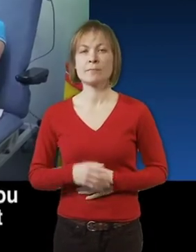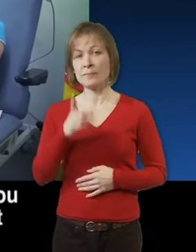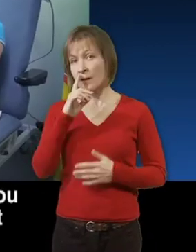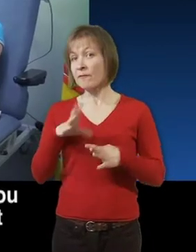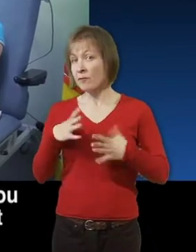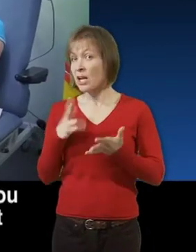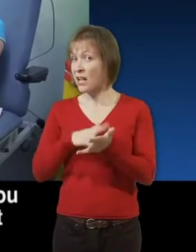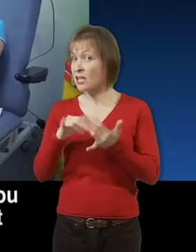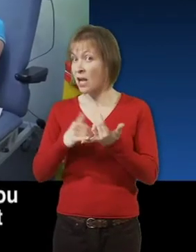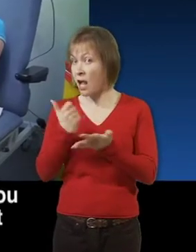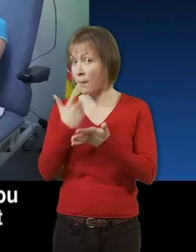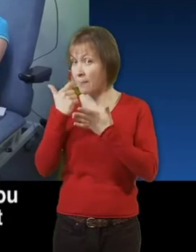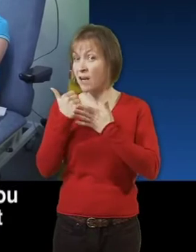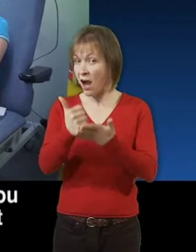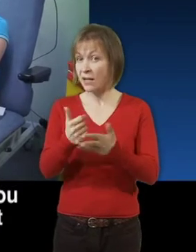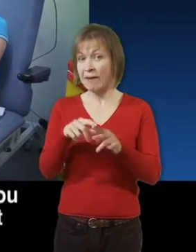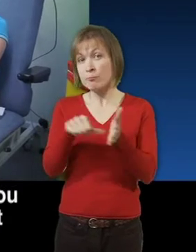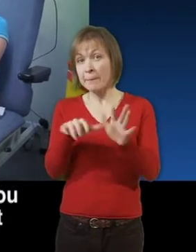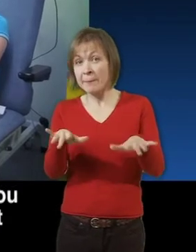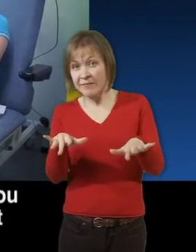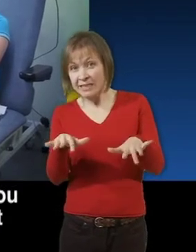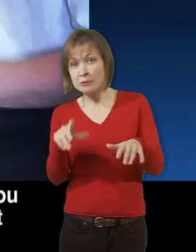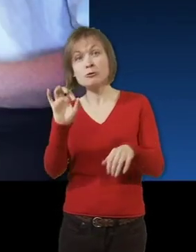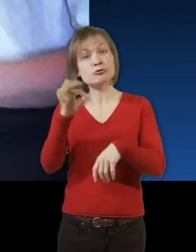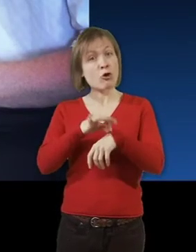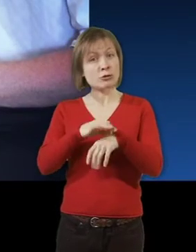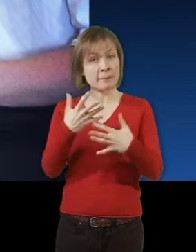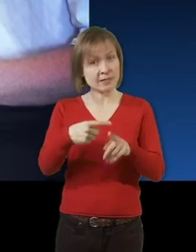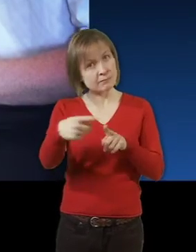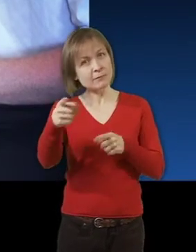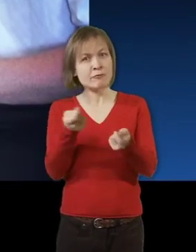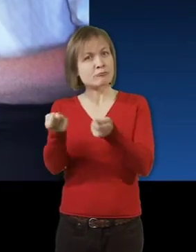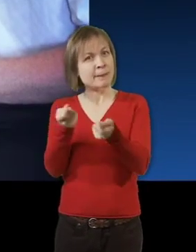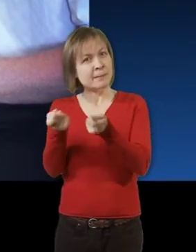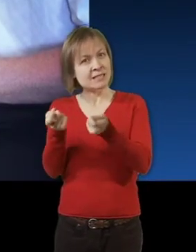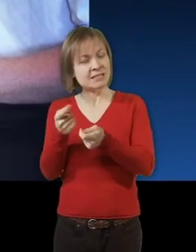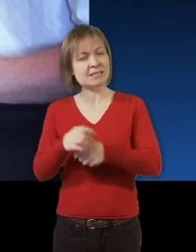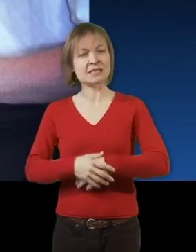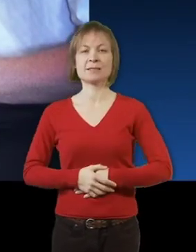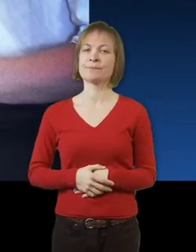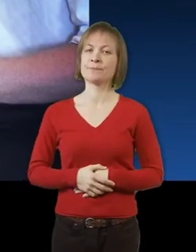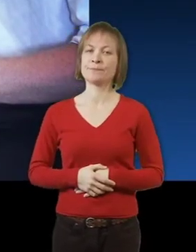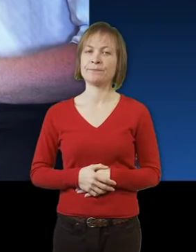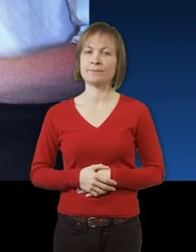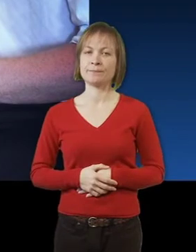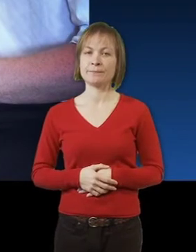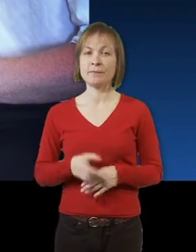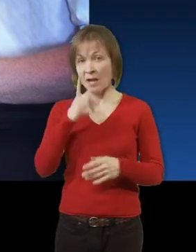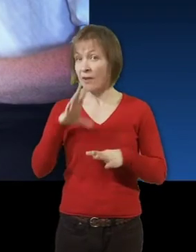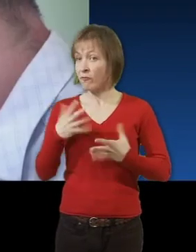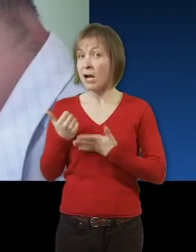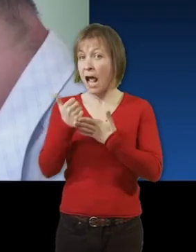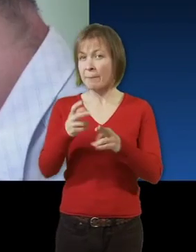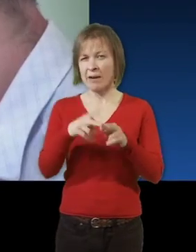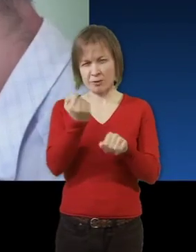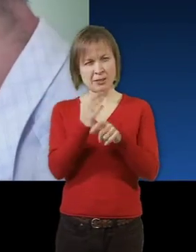You can get free NHS help if you have problems with your feet, and if your doctor sends you for treatment. You may